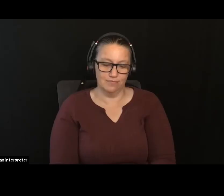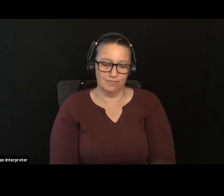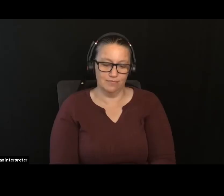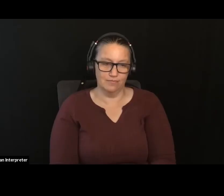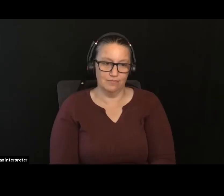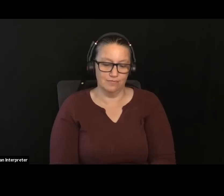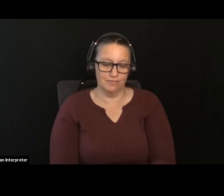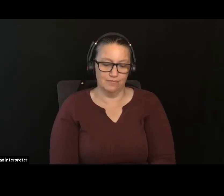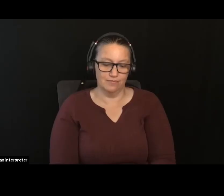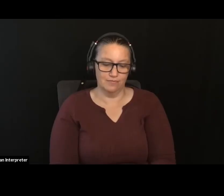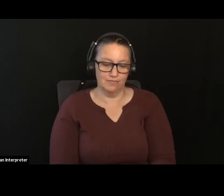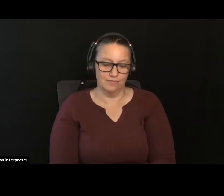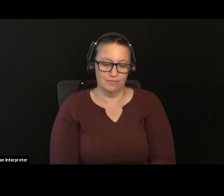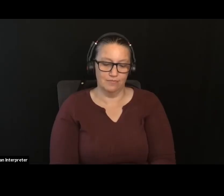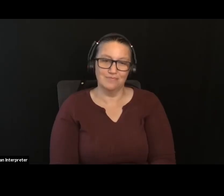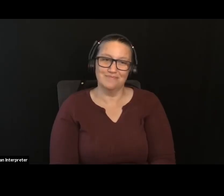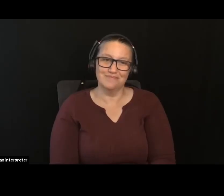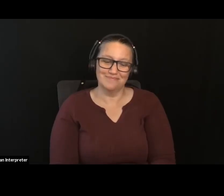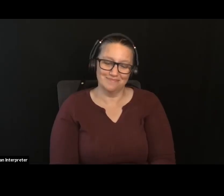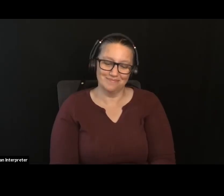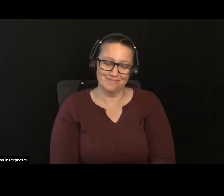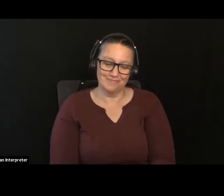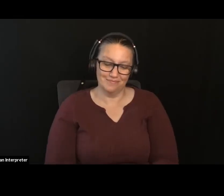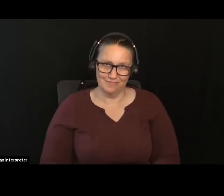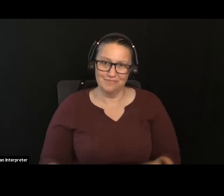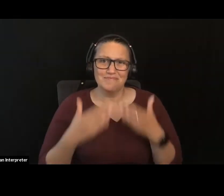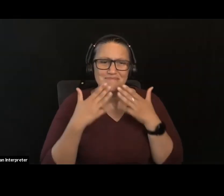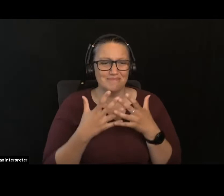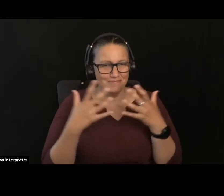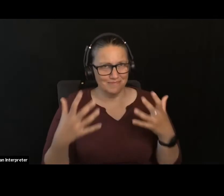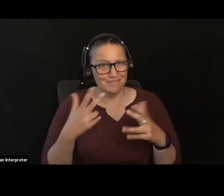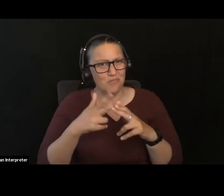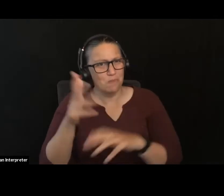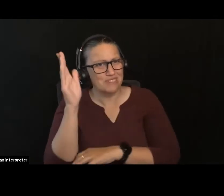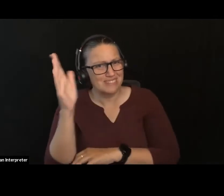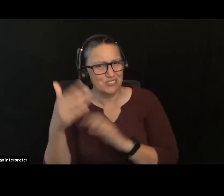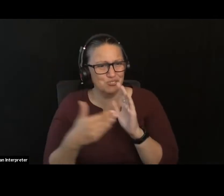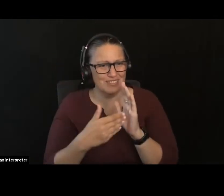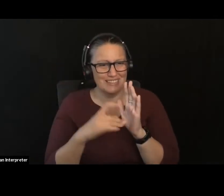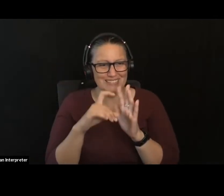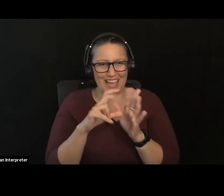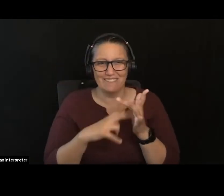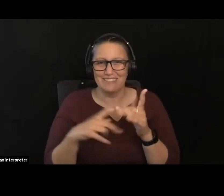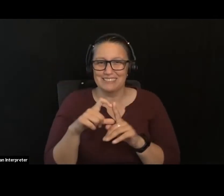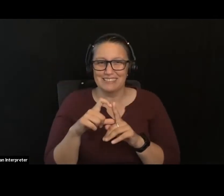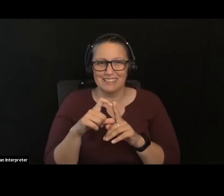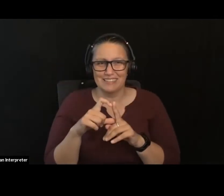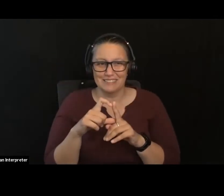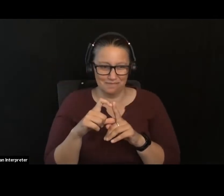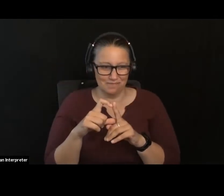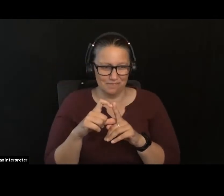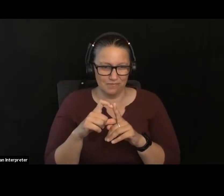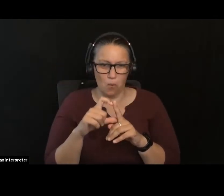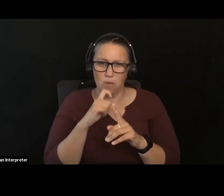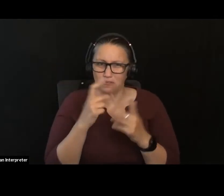Thank you very much, Sean, and thanks for the wonderful presentation, David. I will go now to present